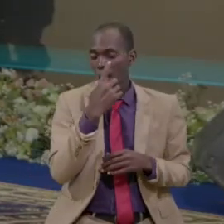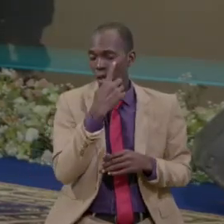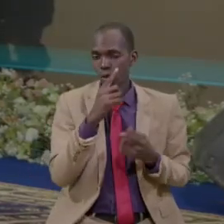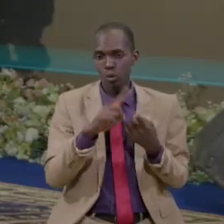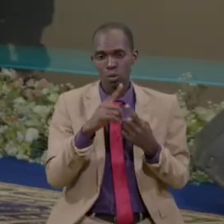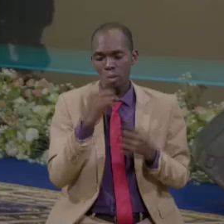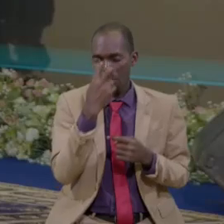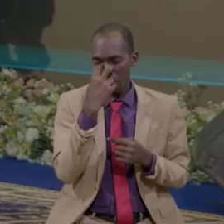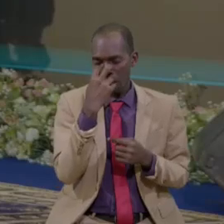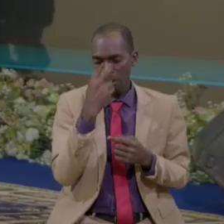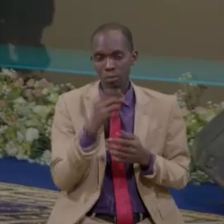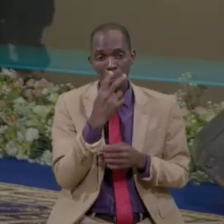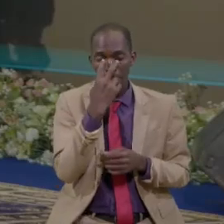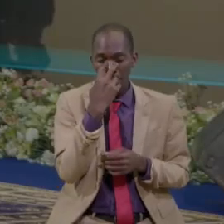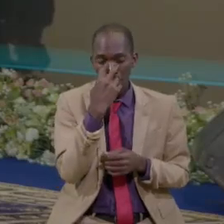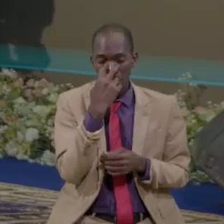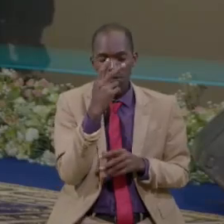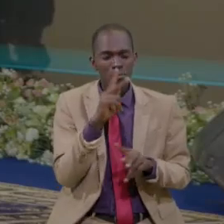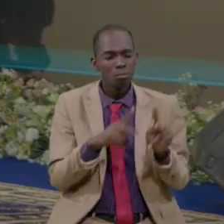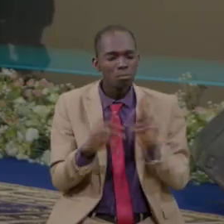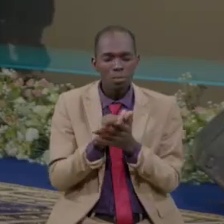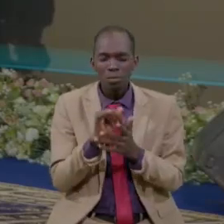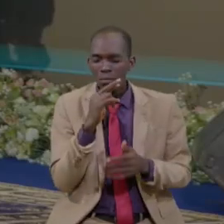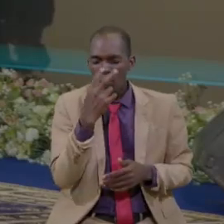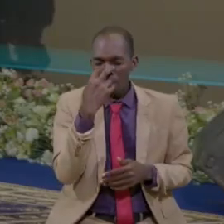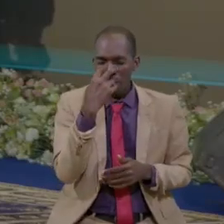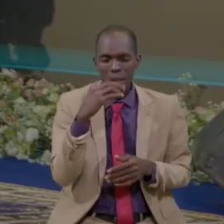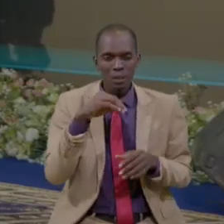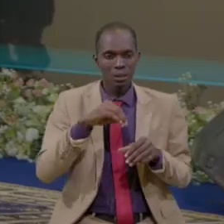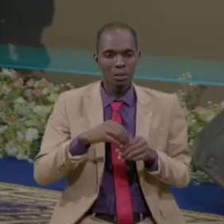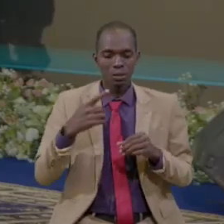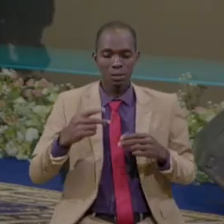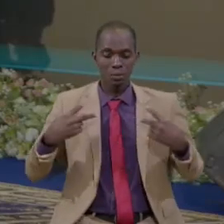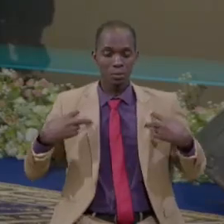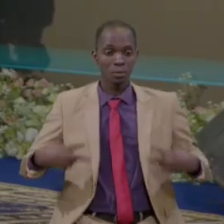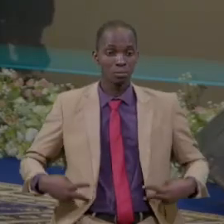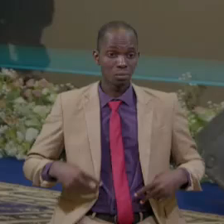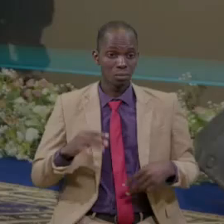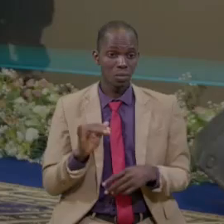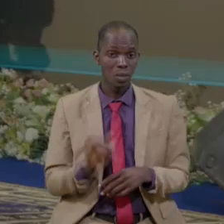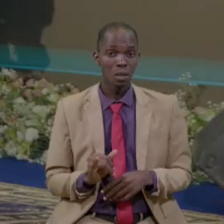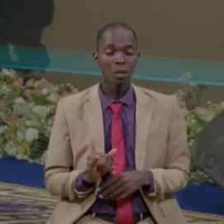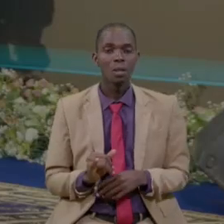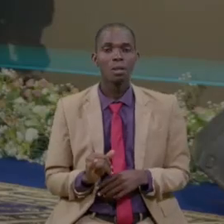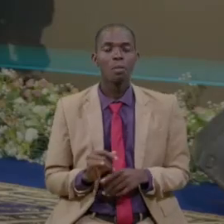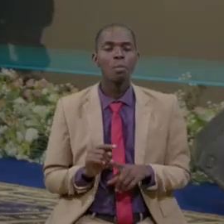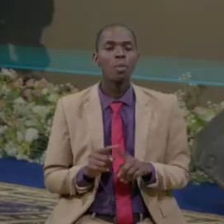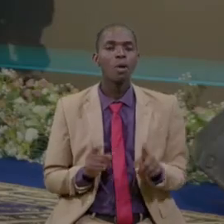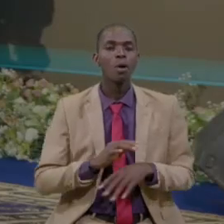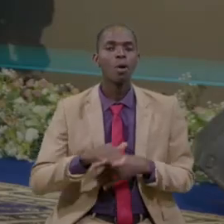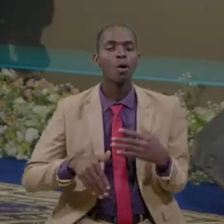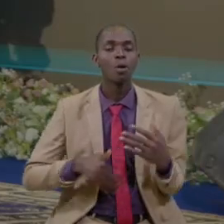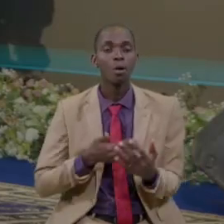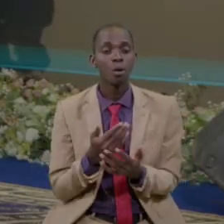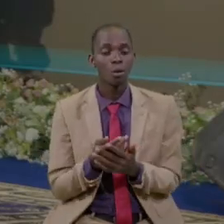Blind. The people who are blind physically. But all creation have been blinded